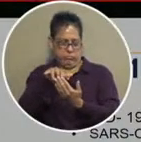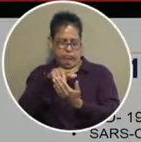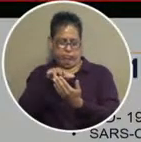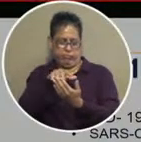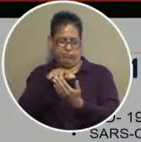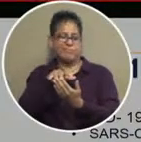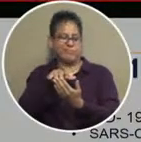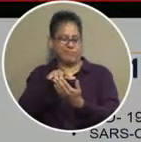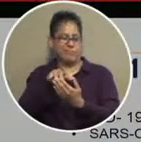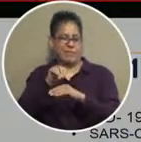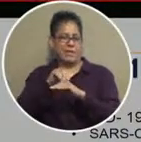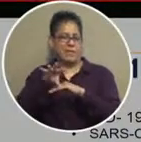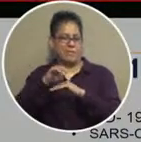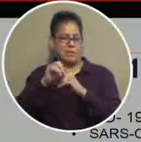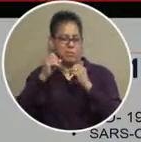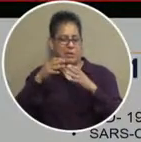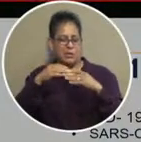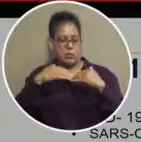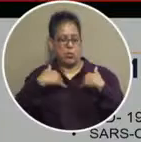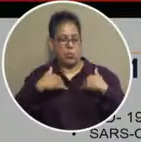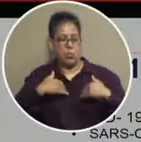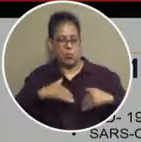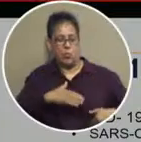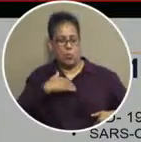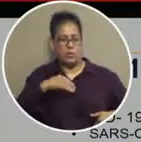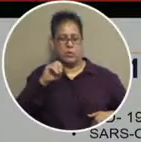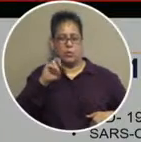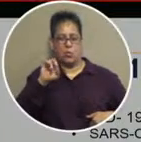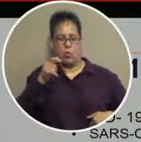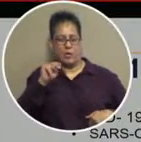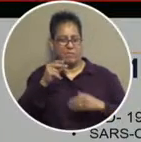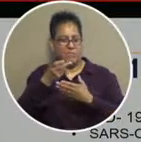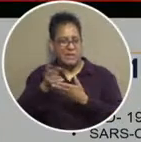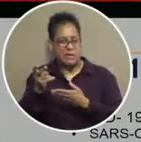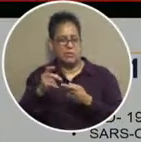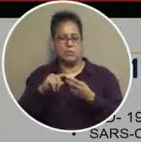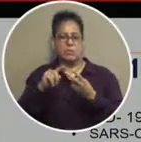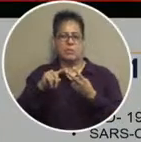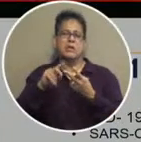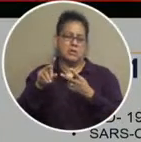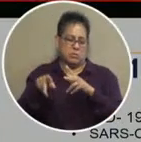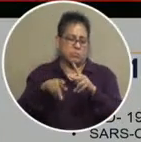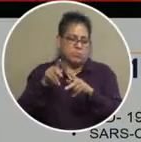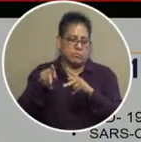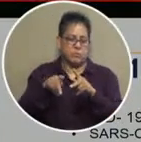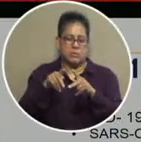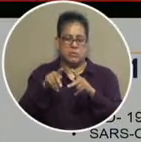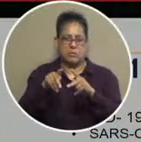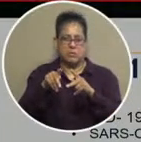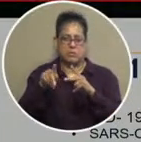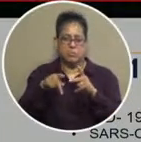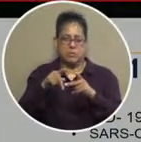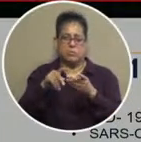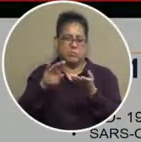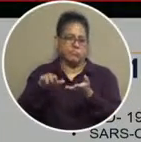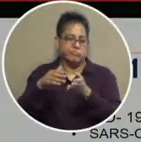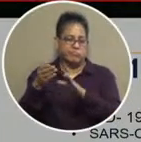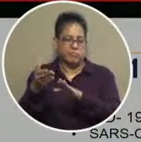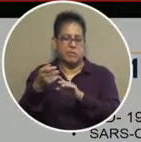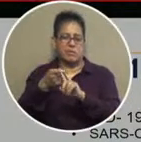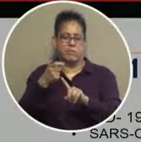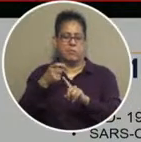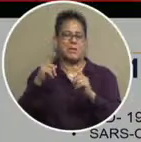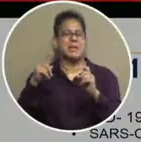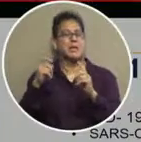affects many organs. It creates multi-organ failure, and ultimately people passes away from